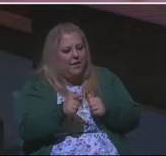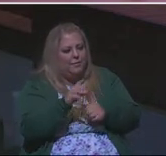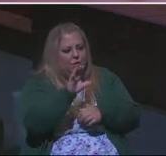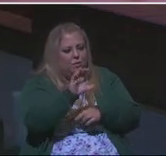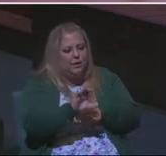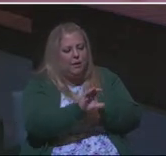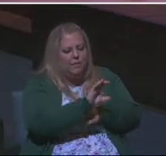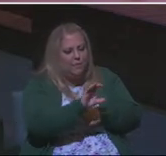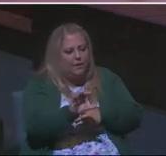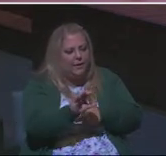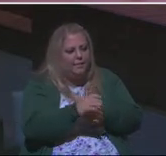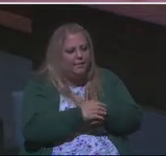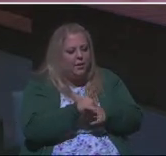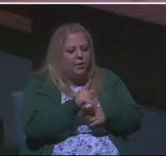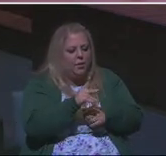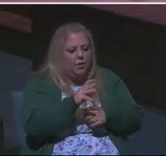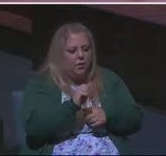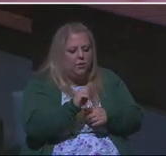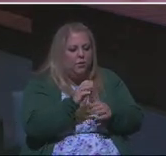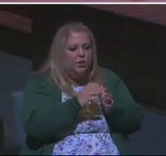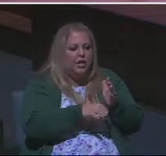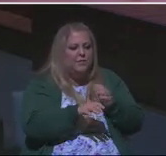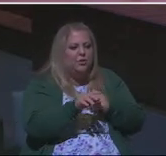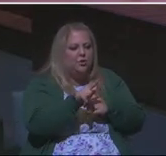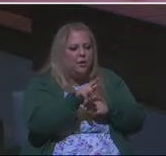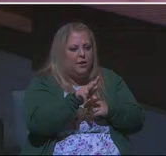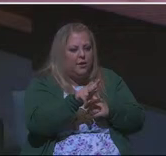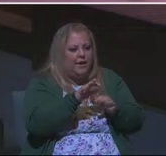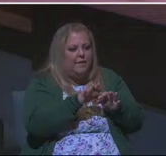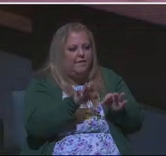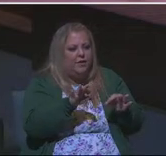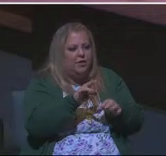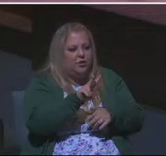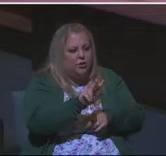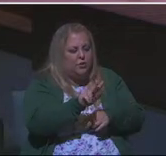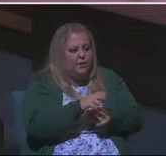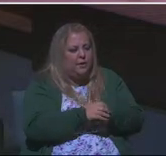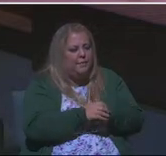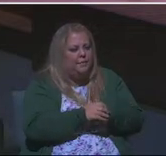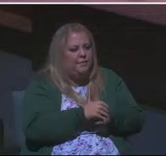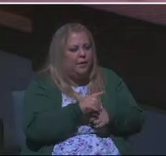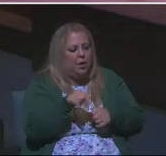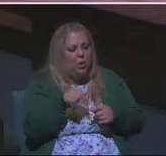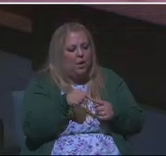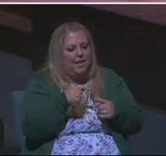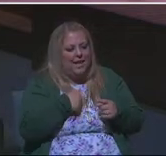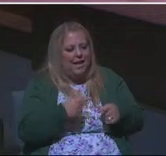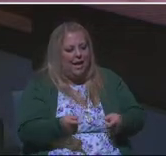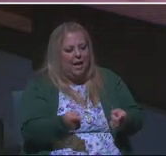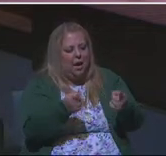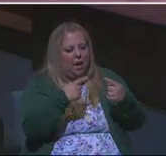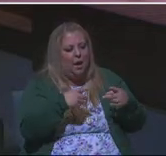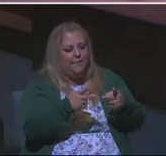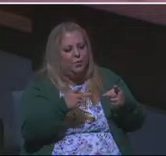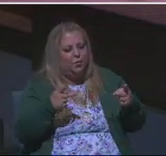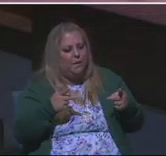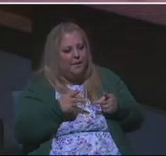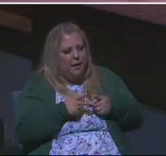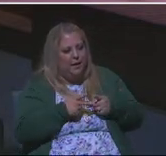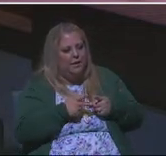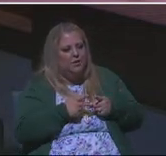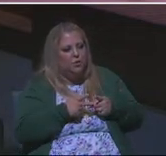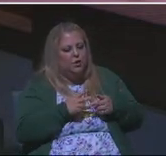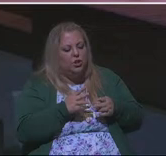chapter 23, beginning in verse number 33. It says, and when they were come to the place, which is